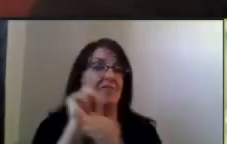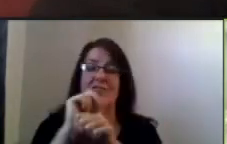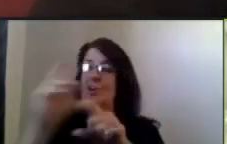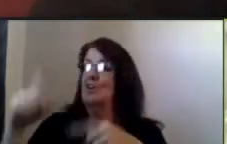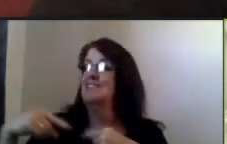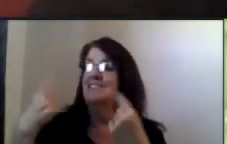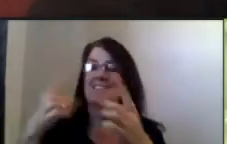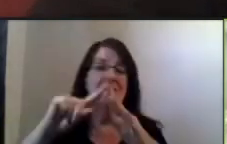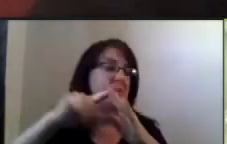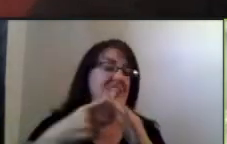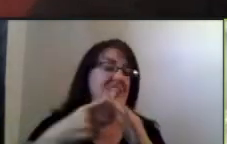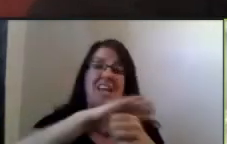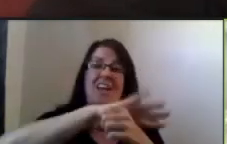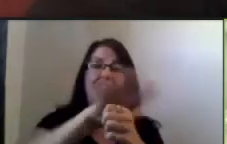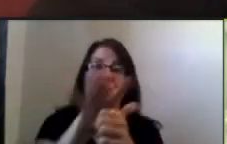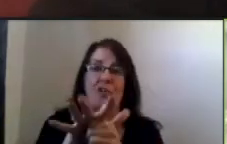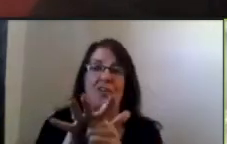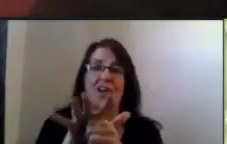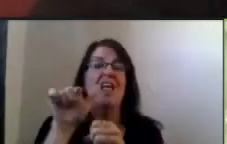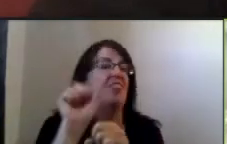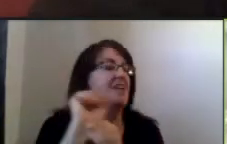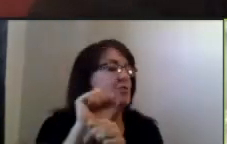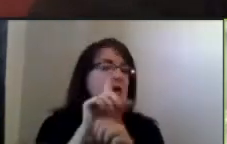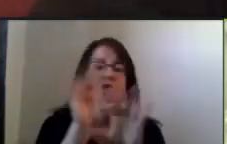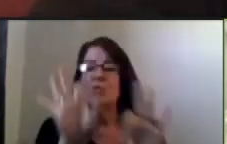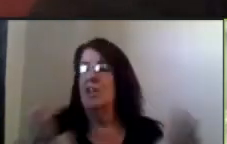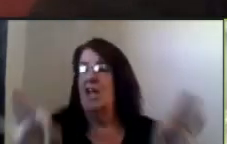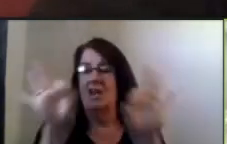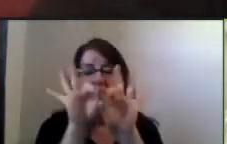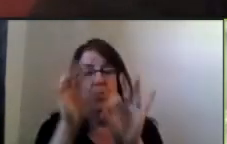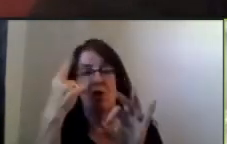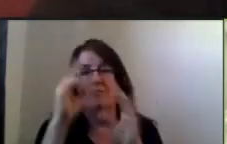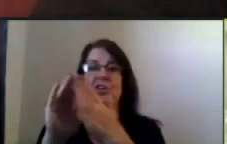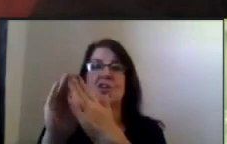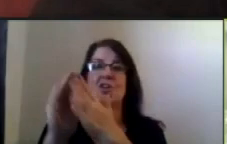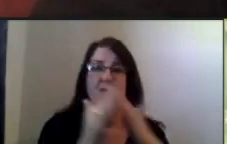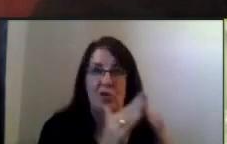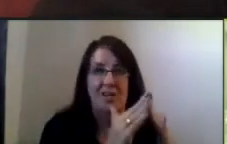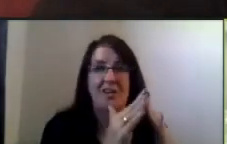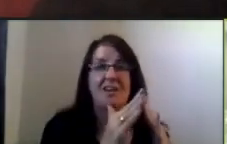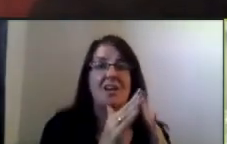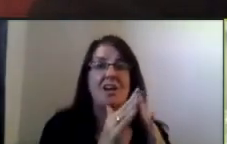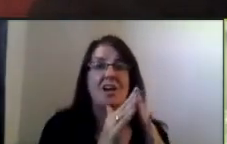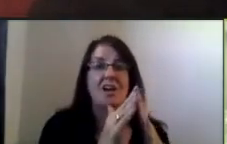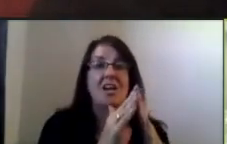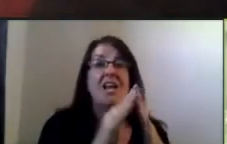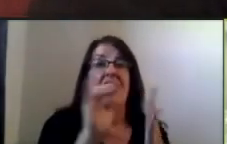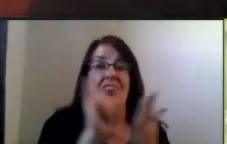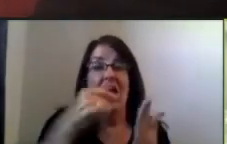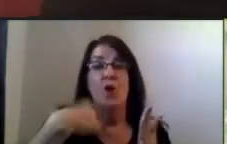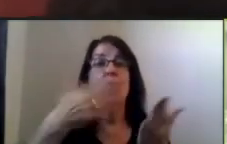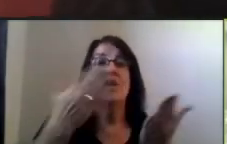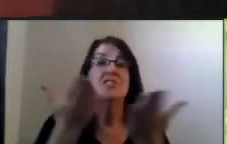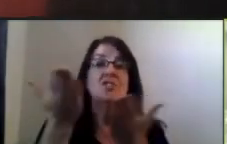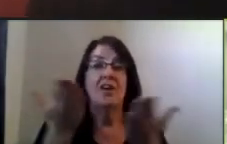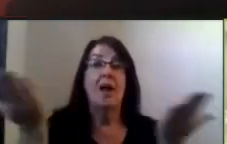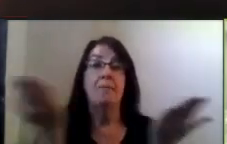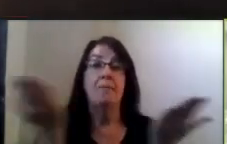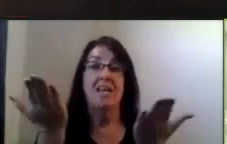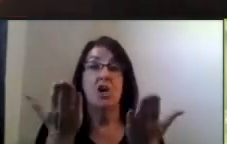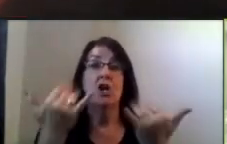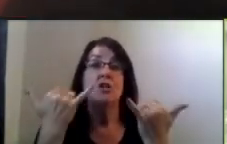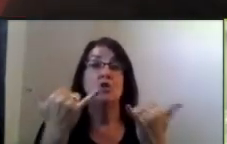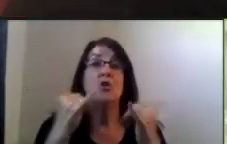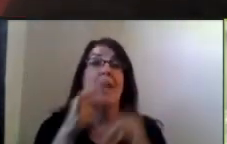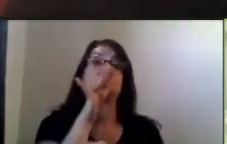this crisis. This work is very important, especially for the communities that we all serve. I'm here today to